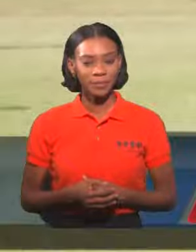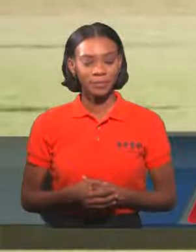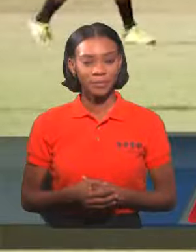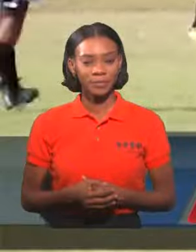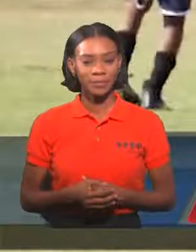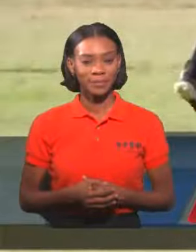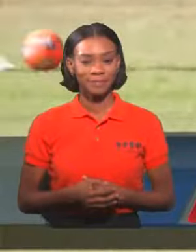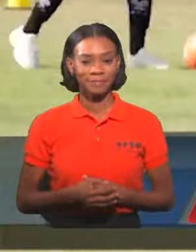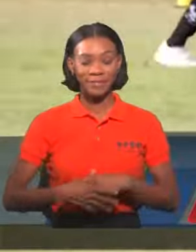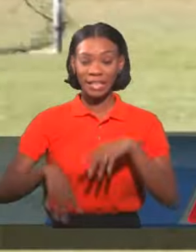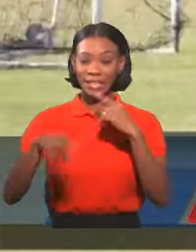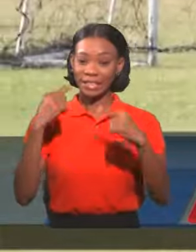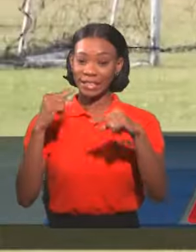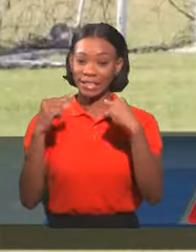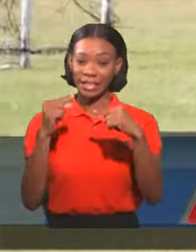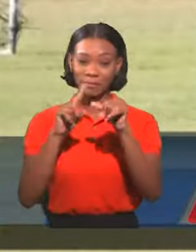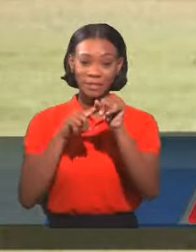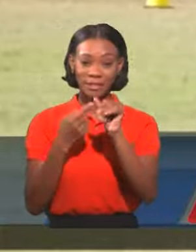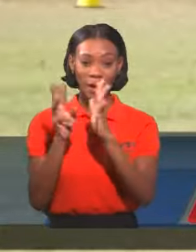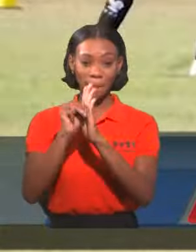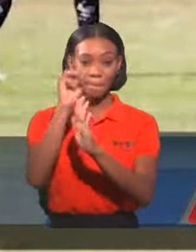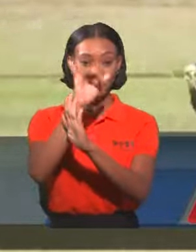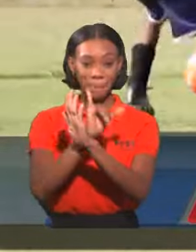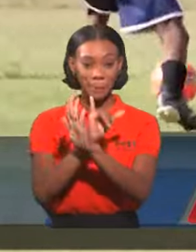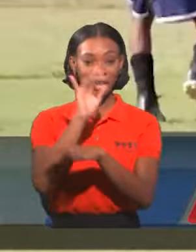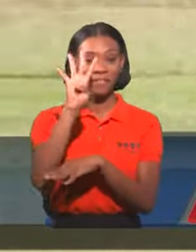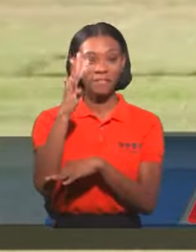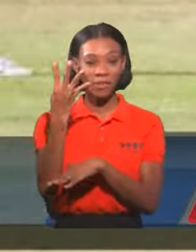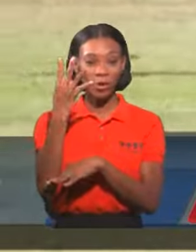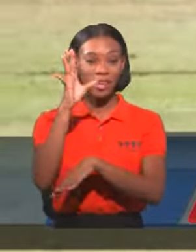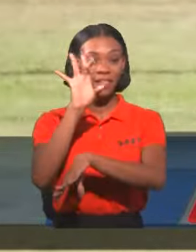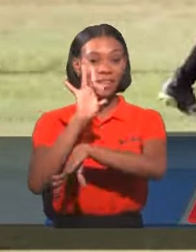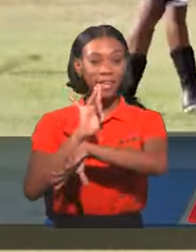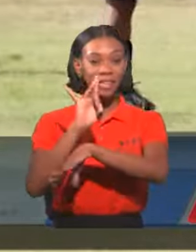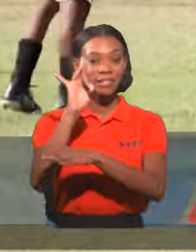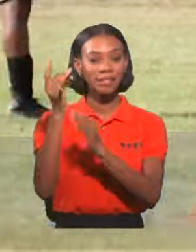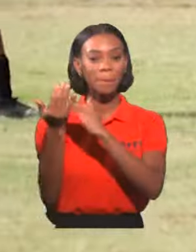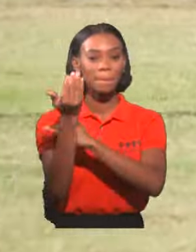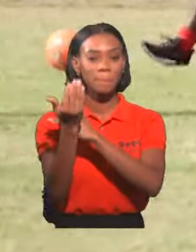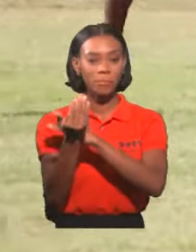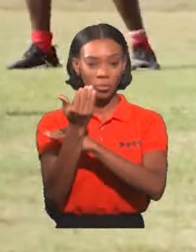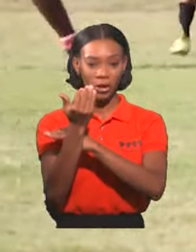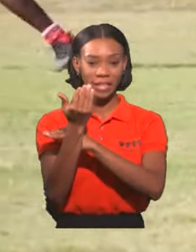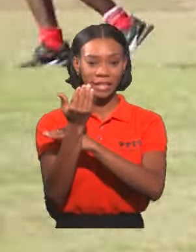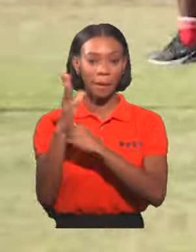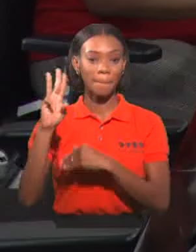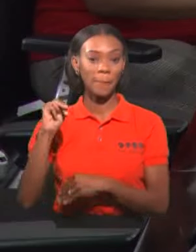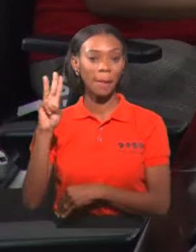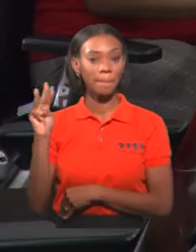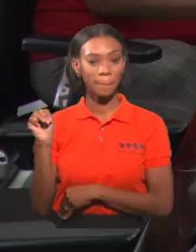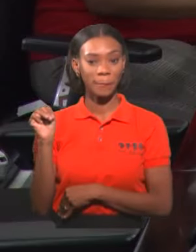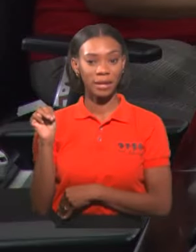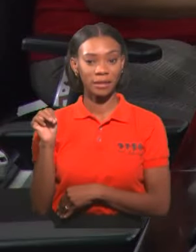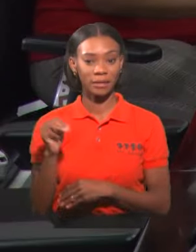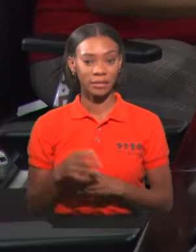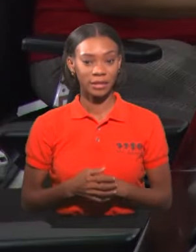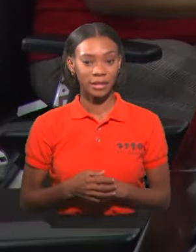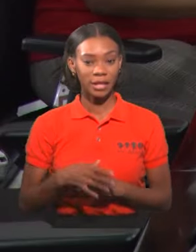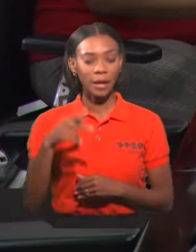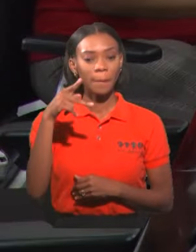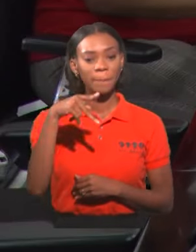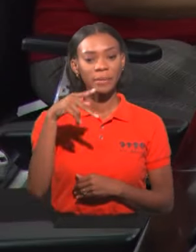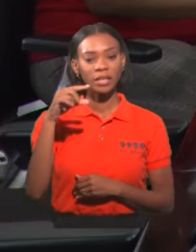The games get going on Saturday, May 4th at 8 a.m. at the Manirandran Stadium in Marabella. Penny Gomez, CEO of the